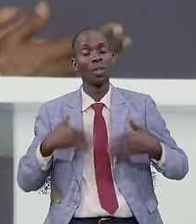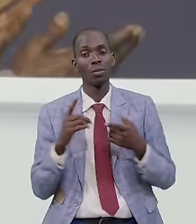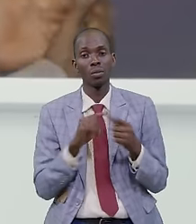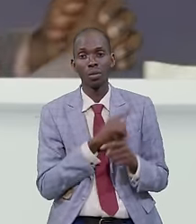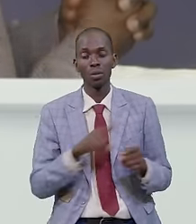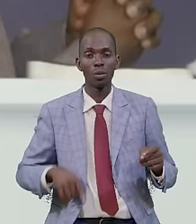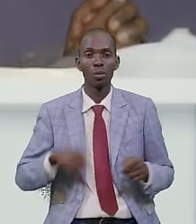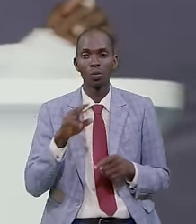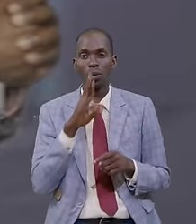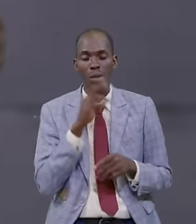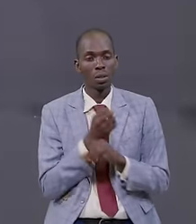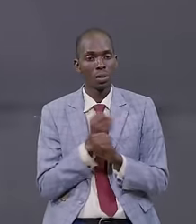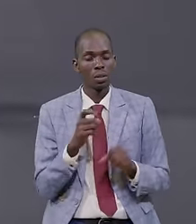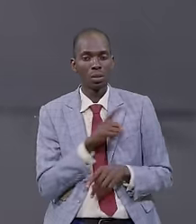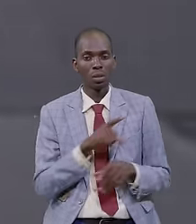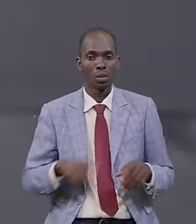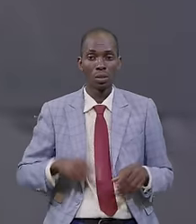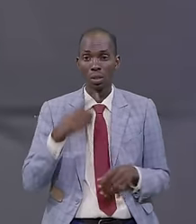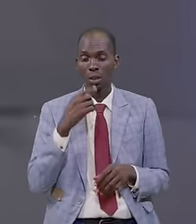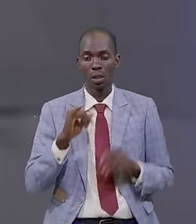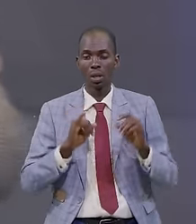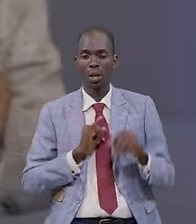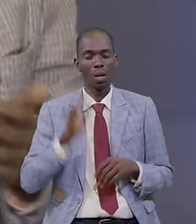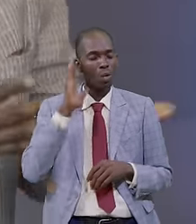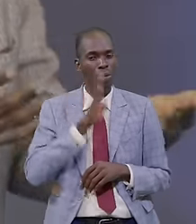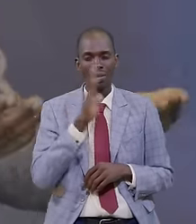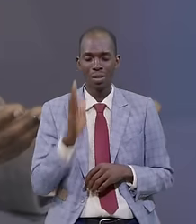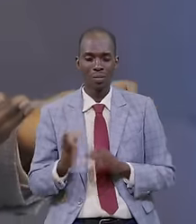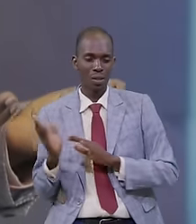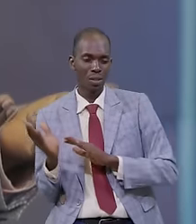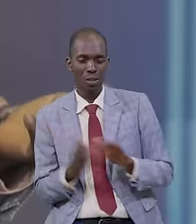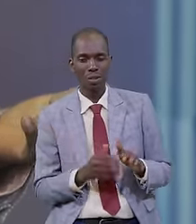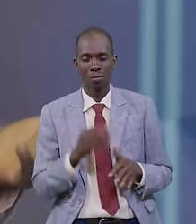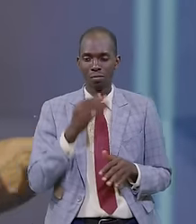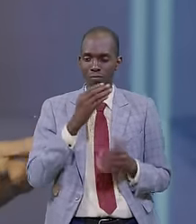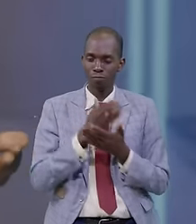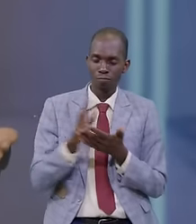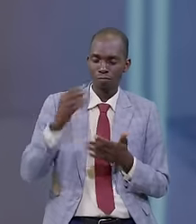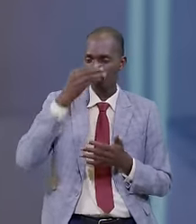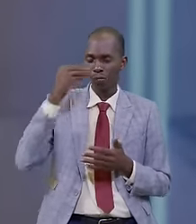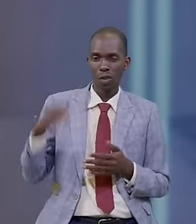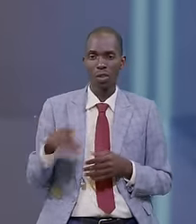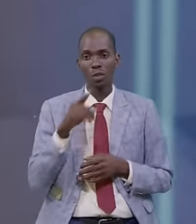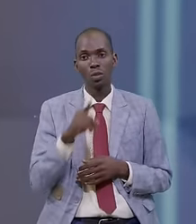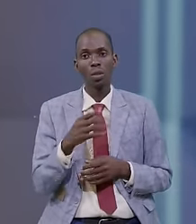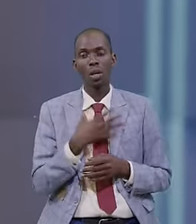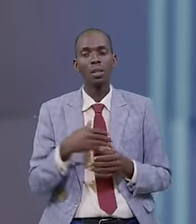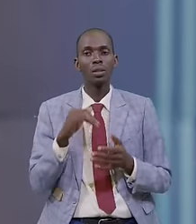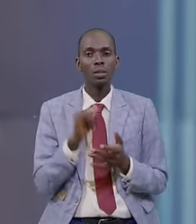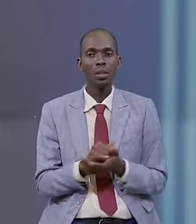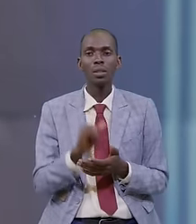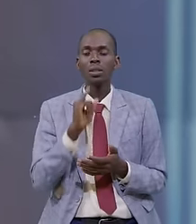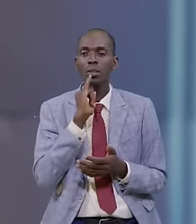the Lord says, I'll never leave you, I'll never forsake you. And that forms the foundation of your